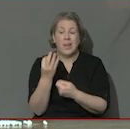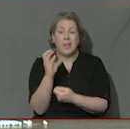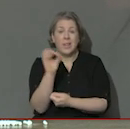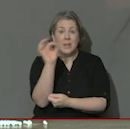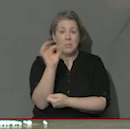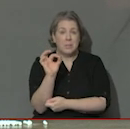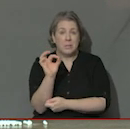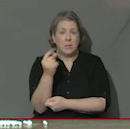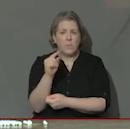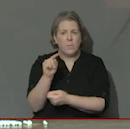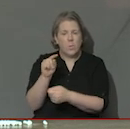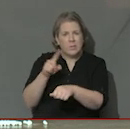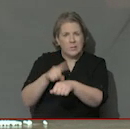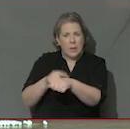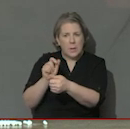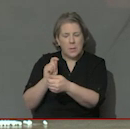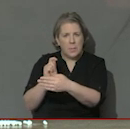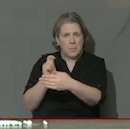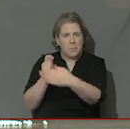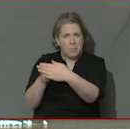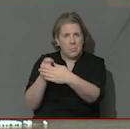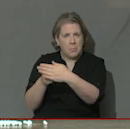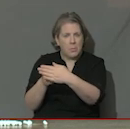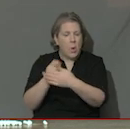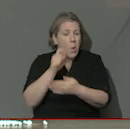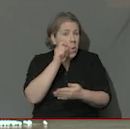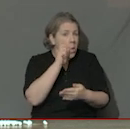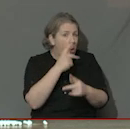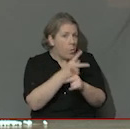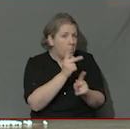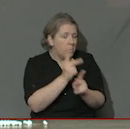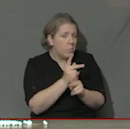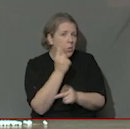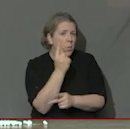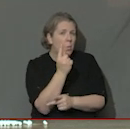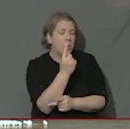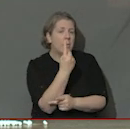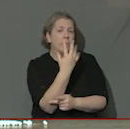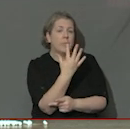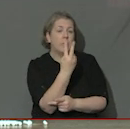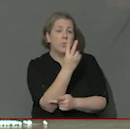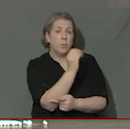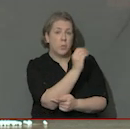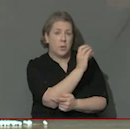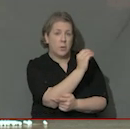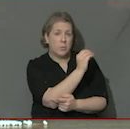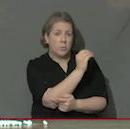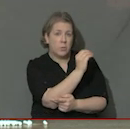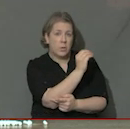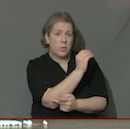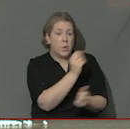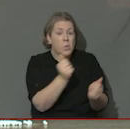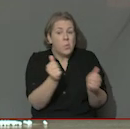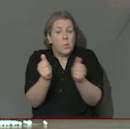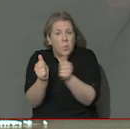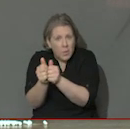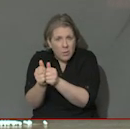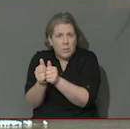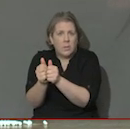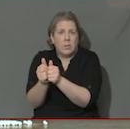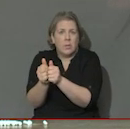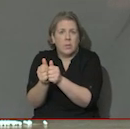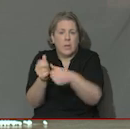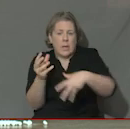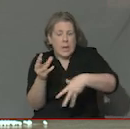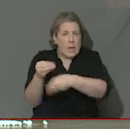cost. Note that old goods costing 115,200 included in the cost of sales were